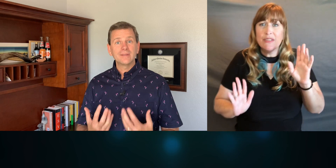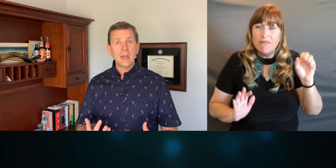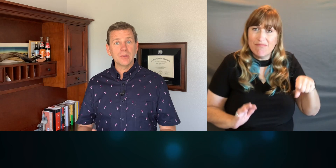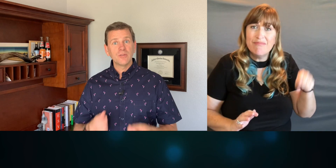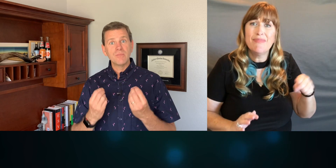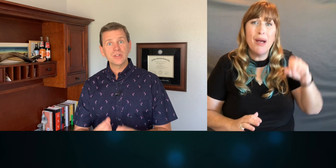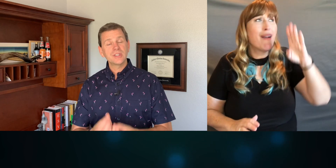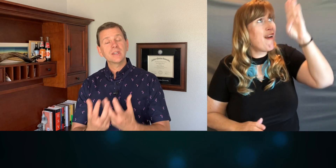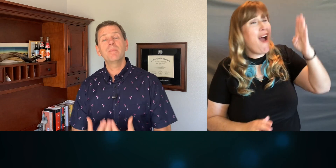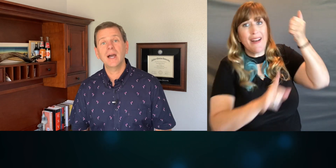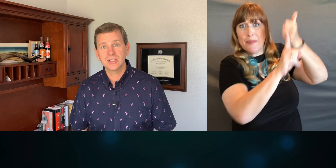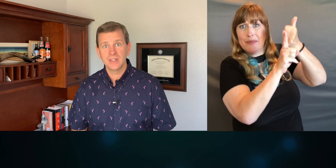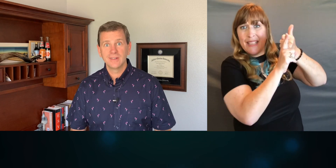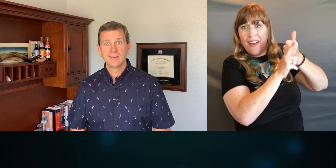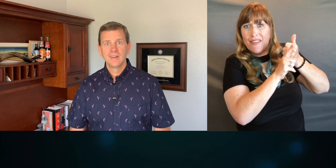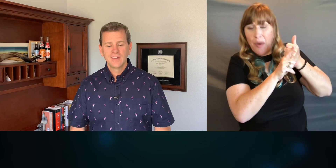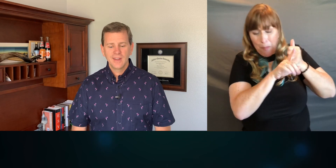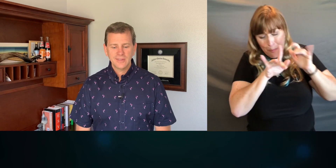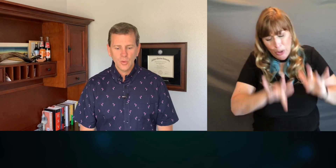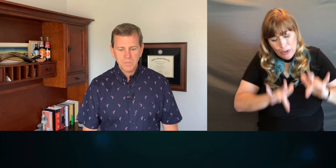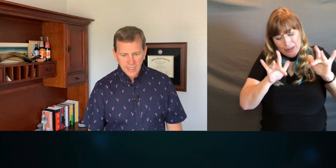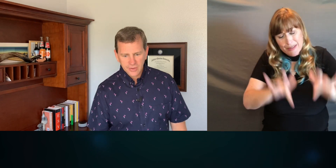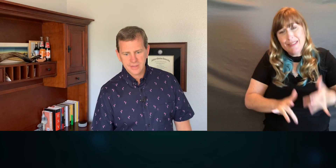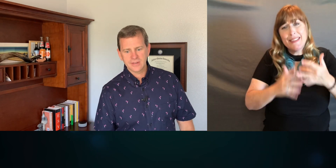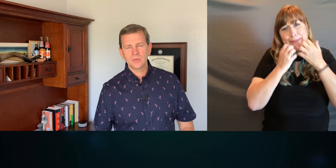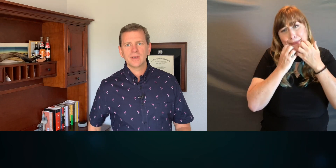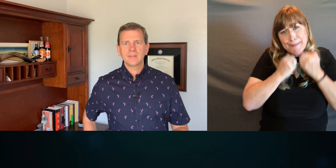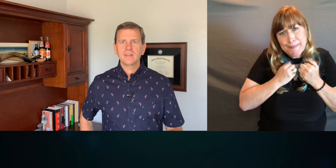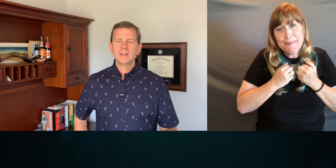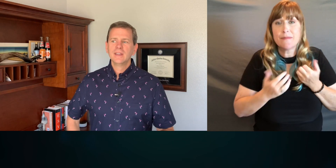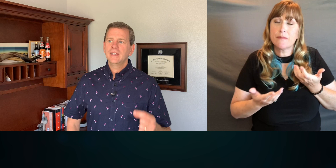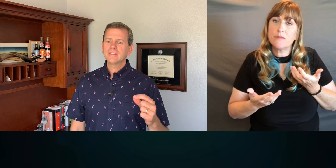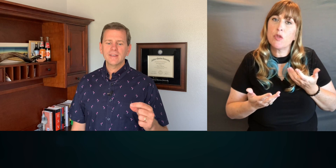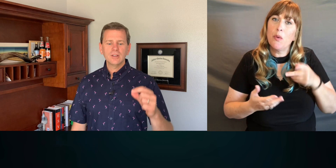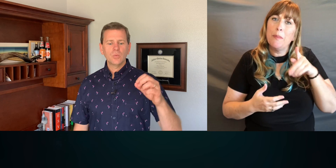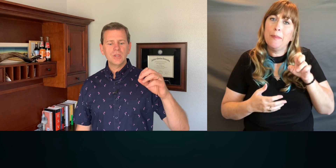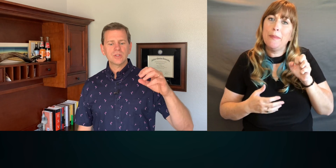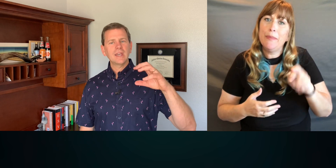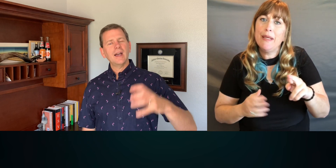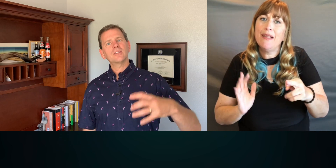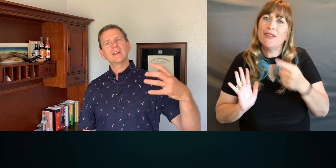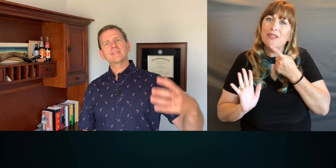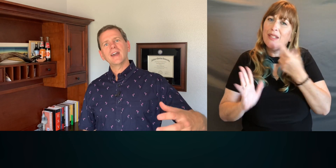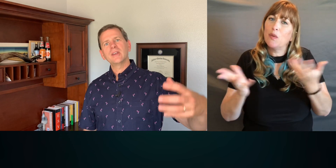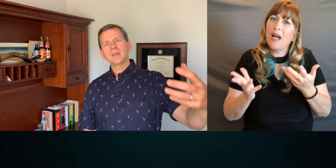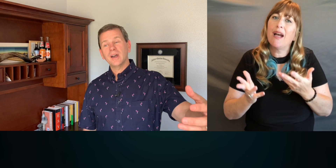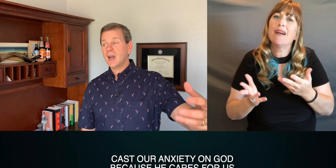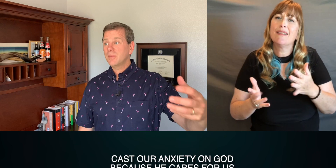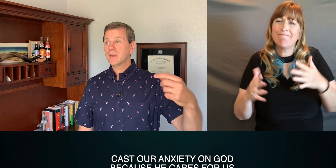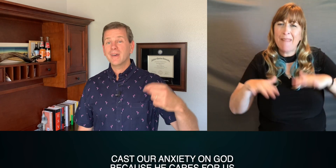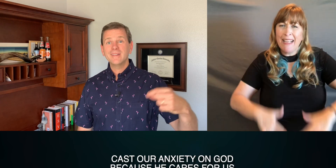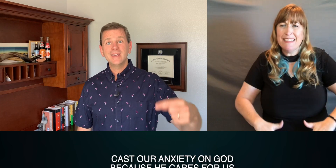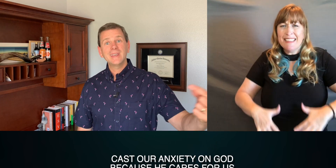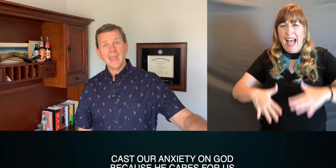an example of mercy and compassion. And so what Peter says to us is, he says, look, we should cast our anxiety on